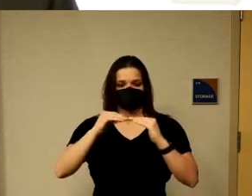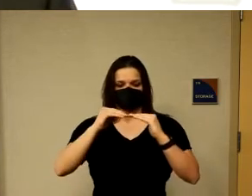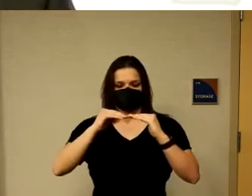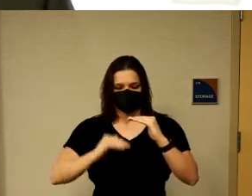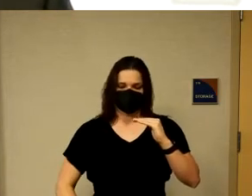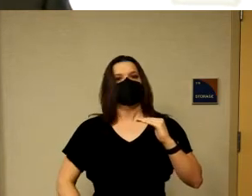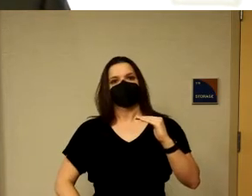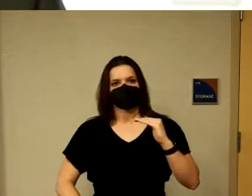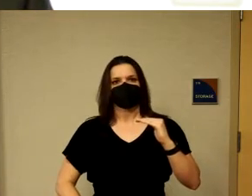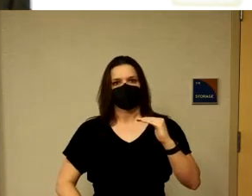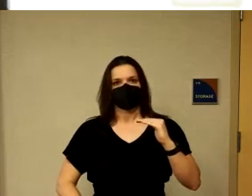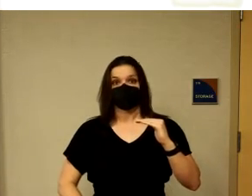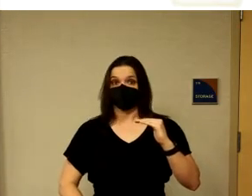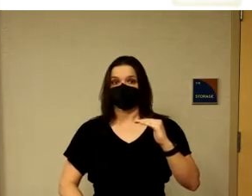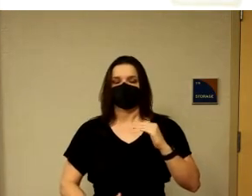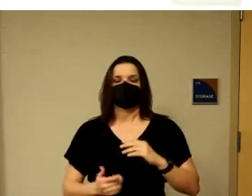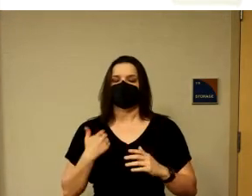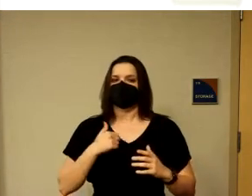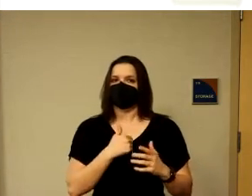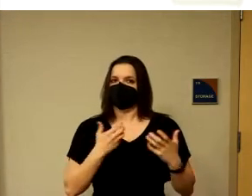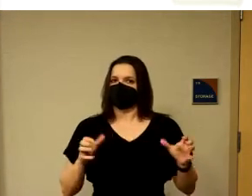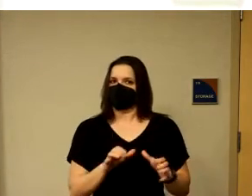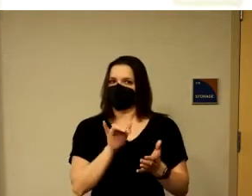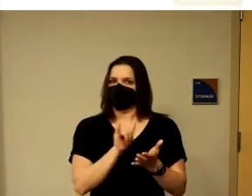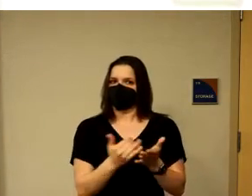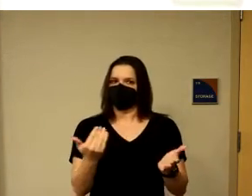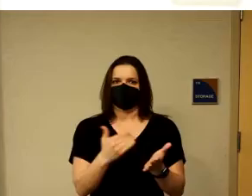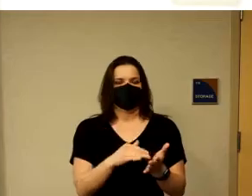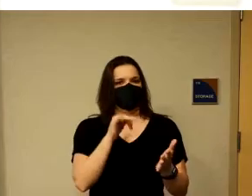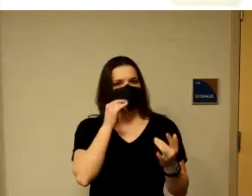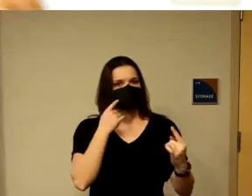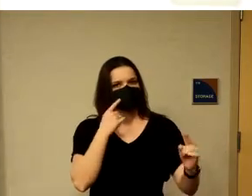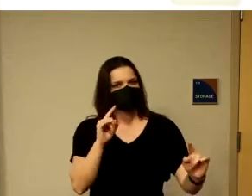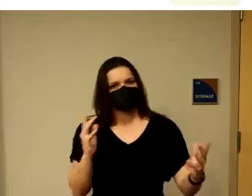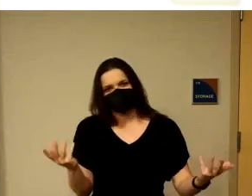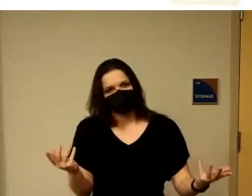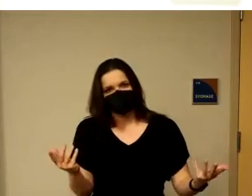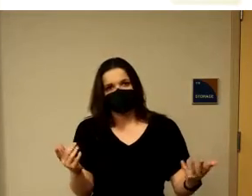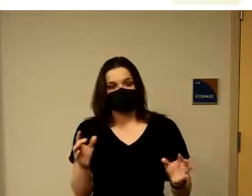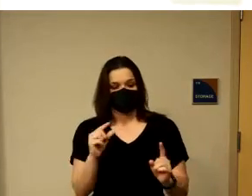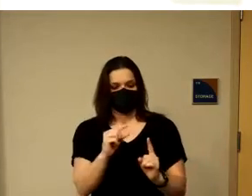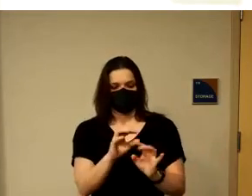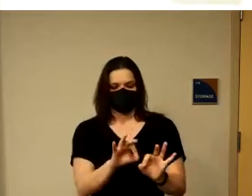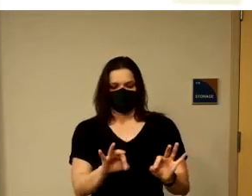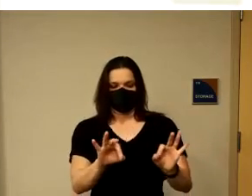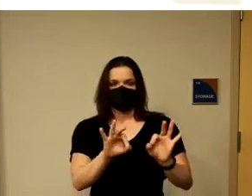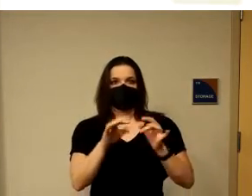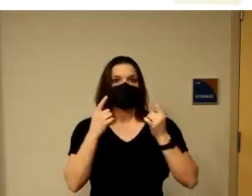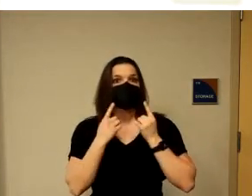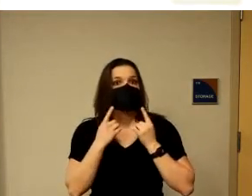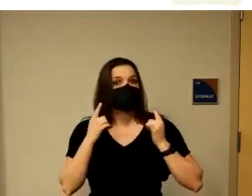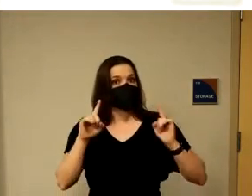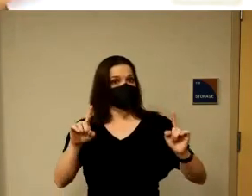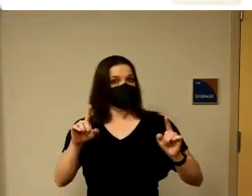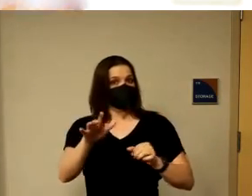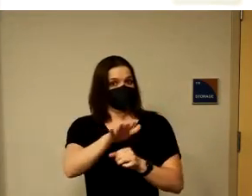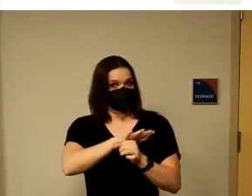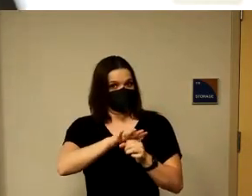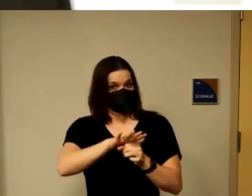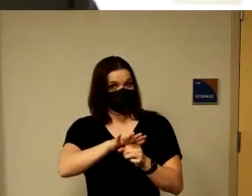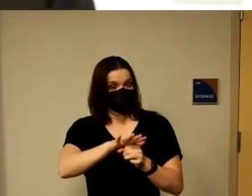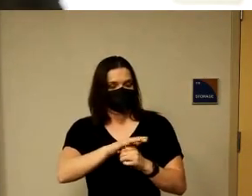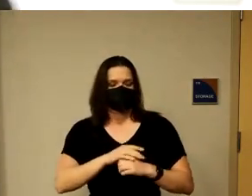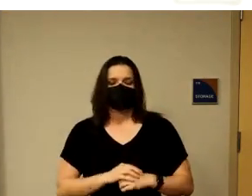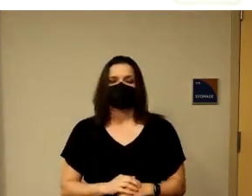drop drastically. So we didn't want to do that again because it's not effective, right? The key word here is effective zones.